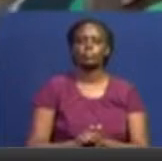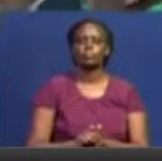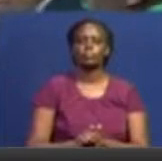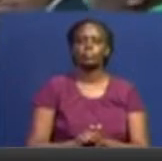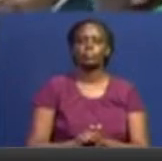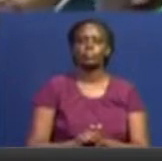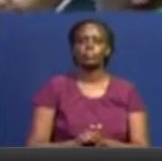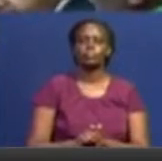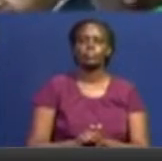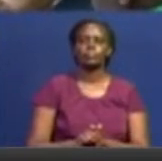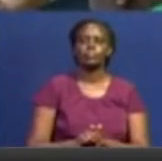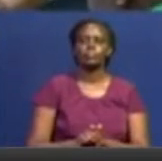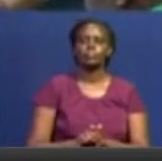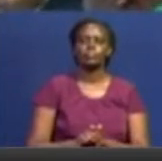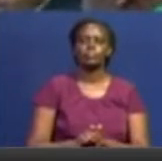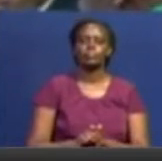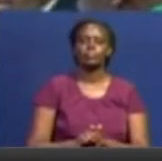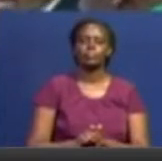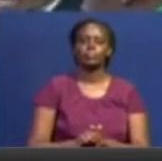Okay, we are done.